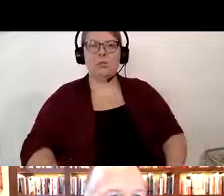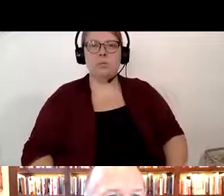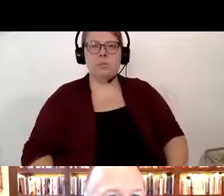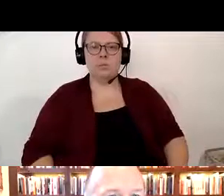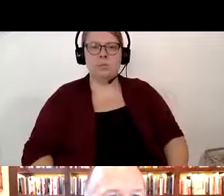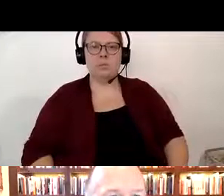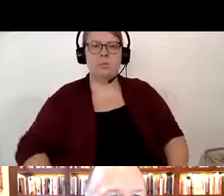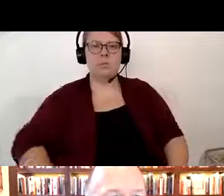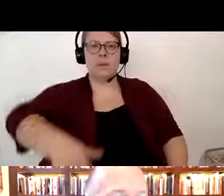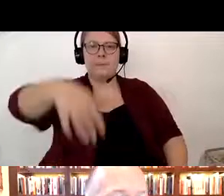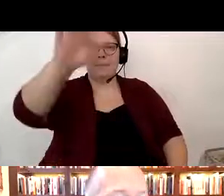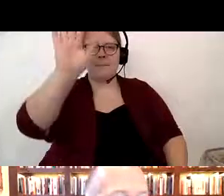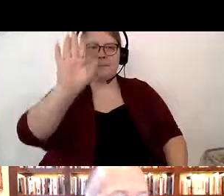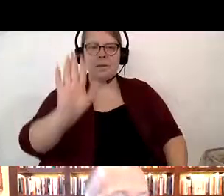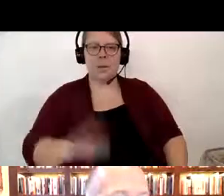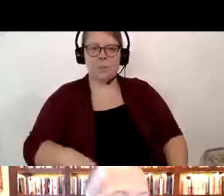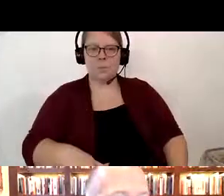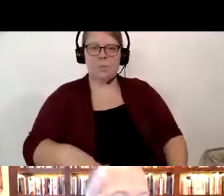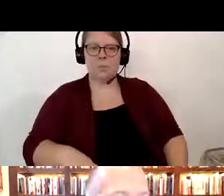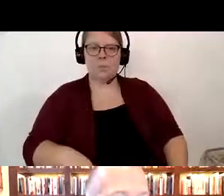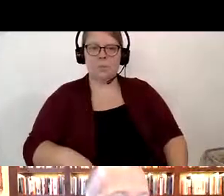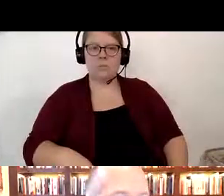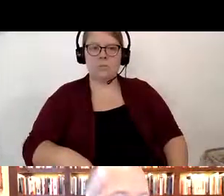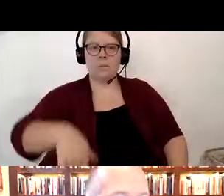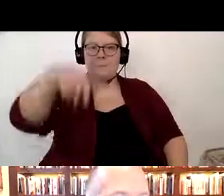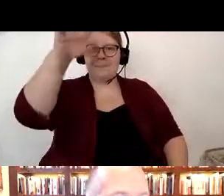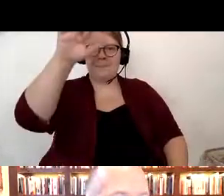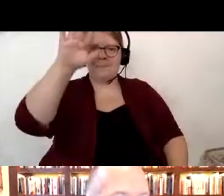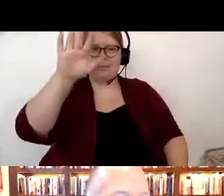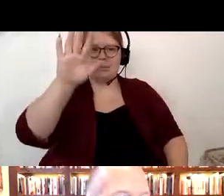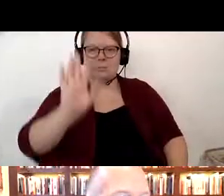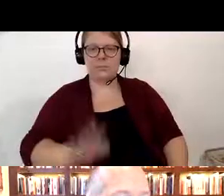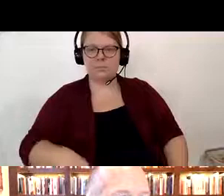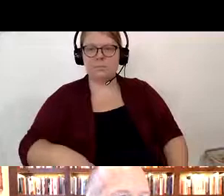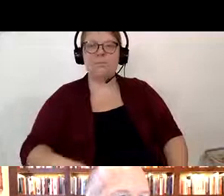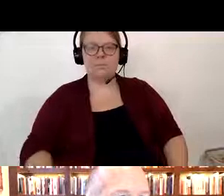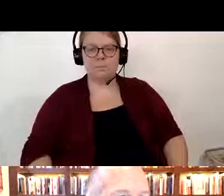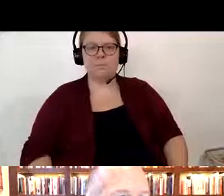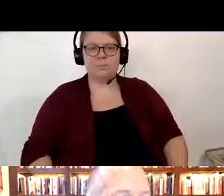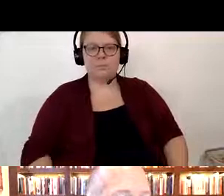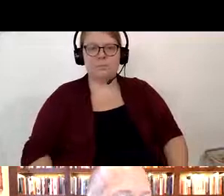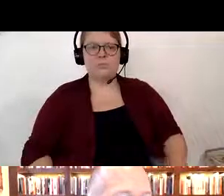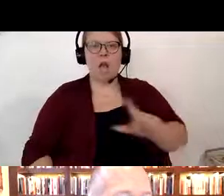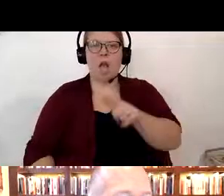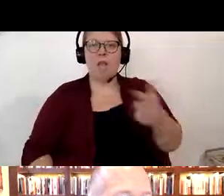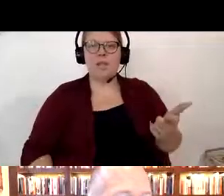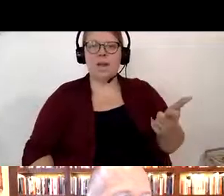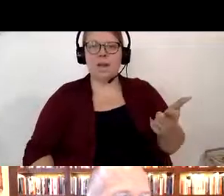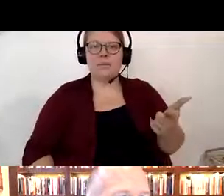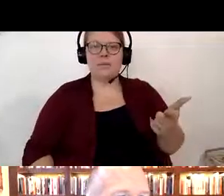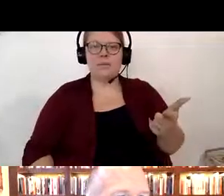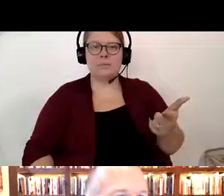Up, down. Up, down. Other side. Look. Learn to code.